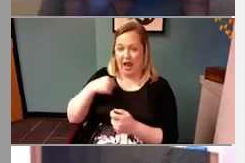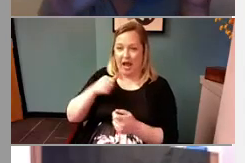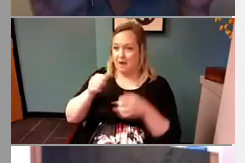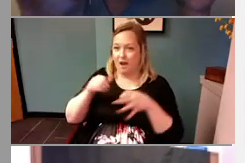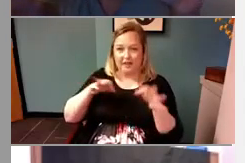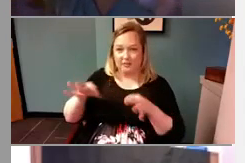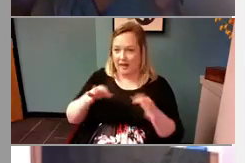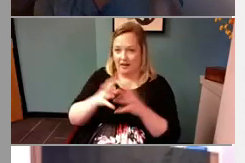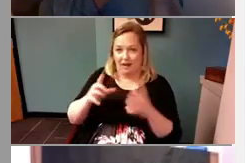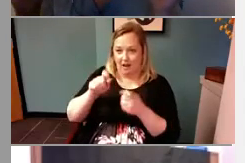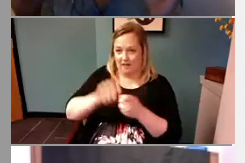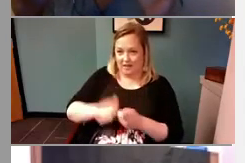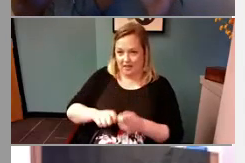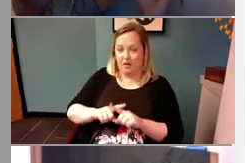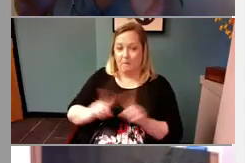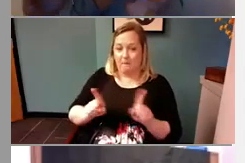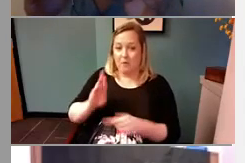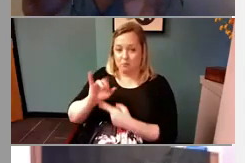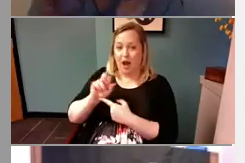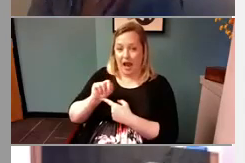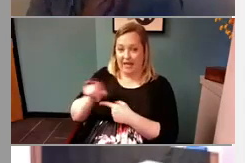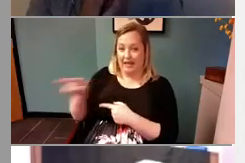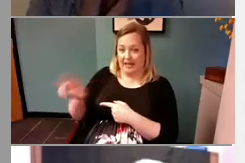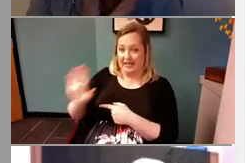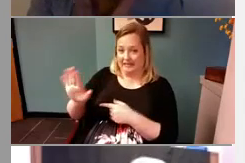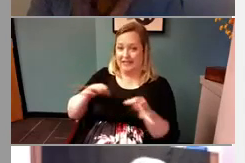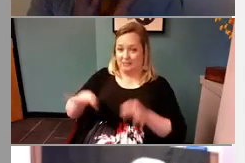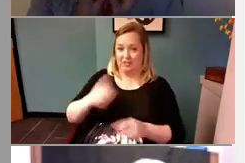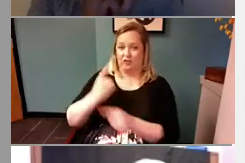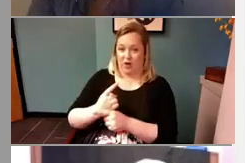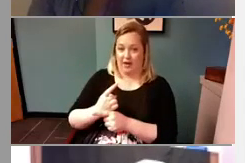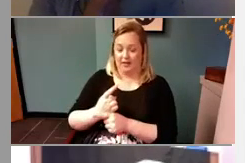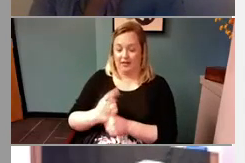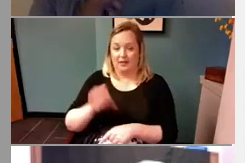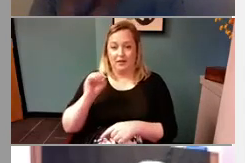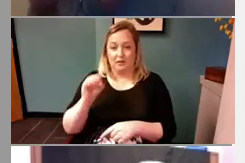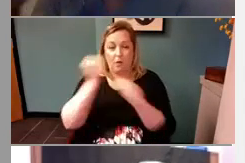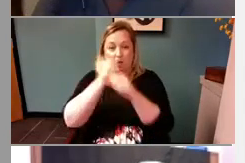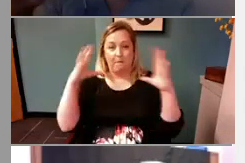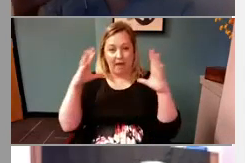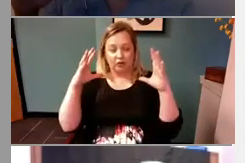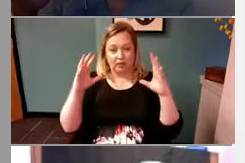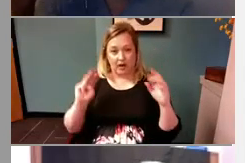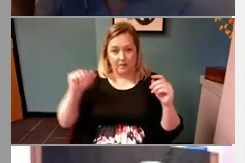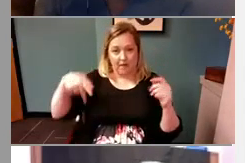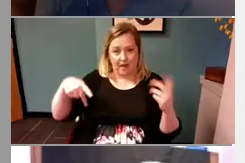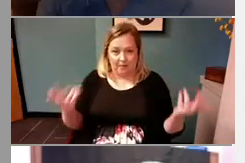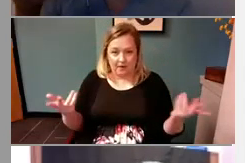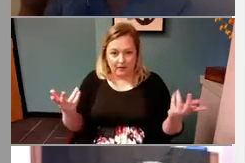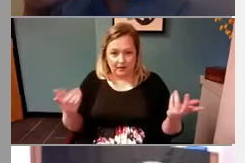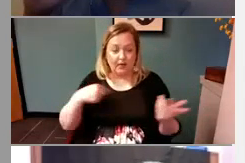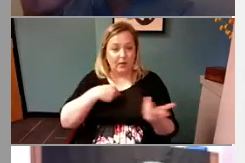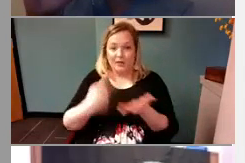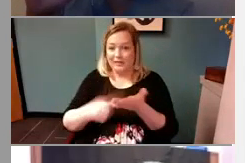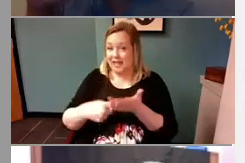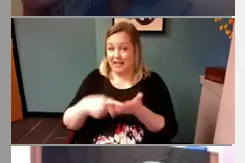detail, but Brian is correct. So imagine a map, right? A map, and we talked about this earlier,